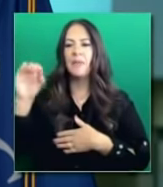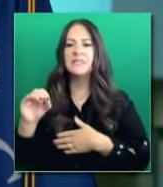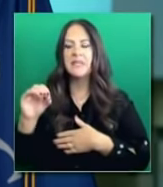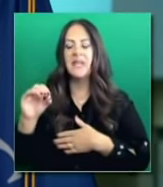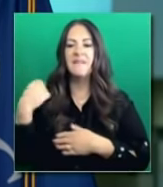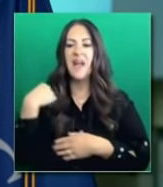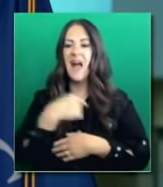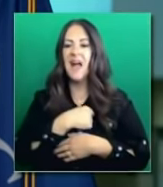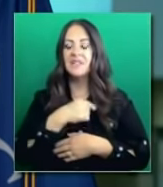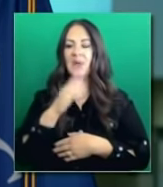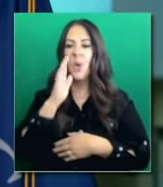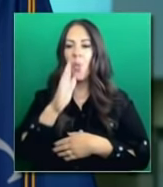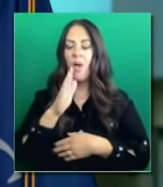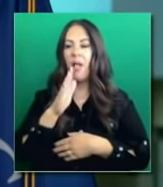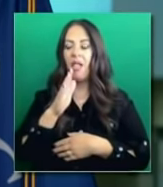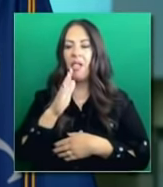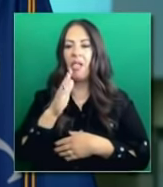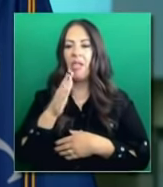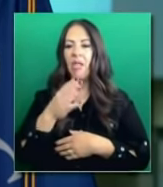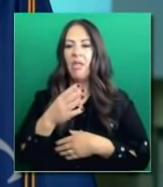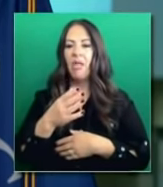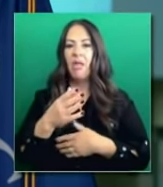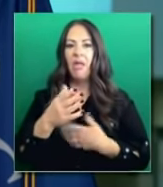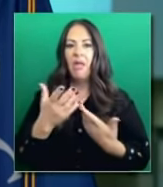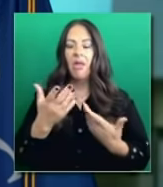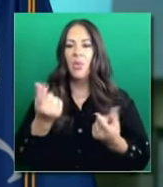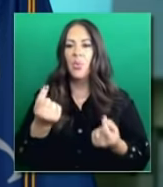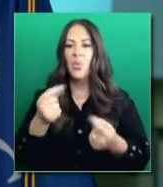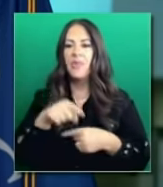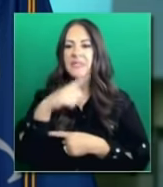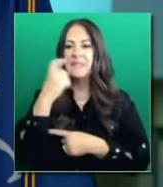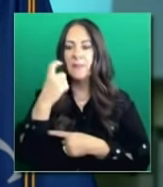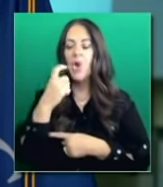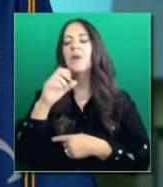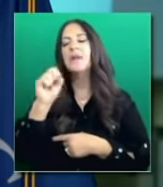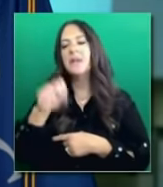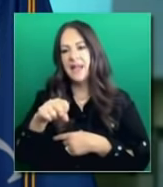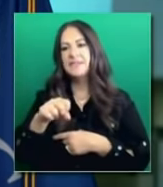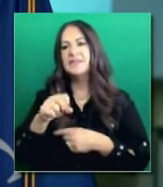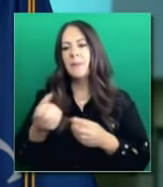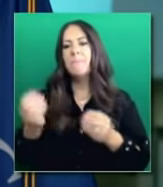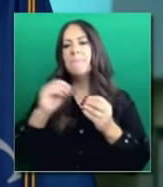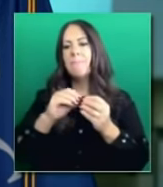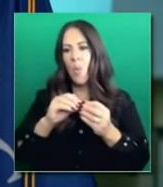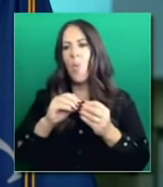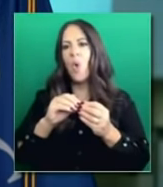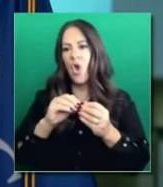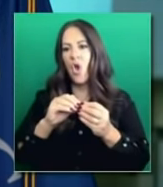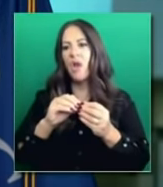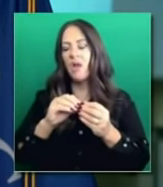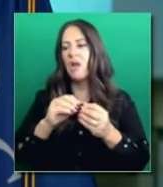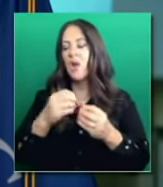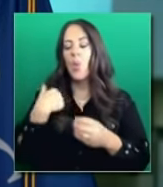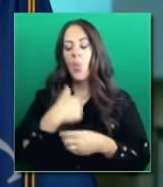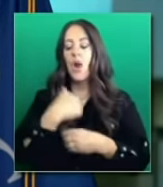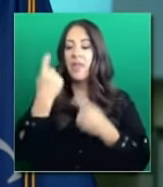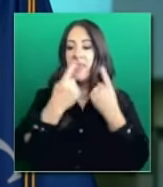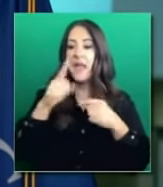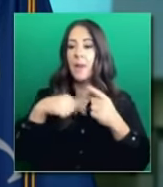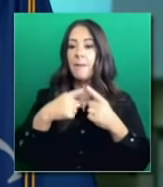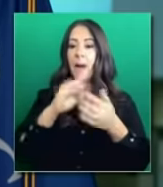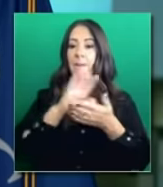fields come this summer. And so looking at extending the day, looking at extending into